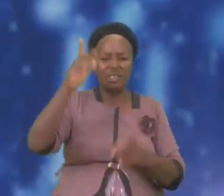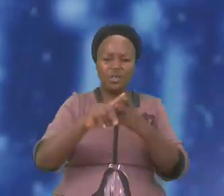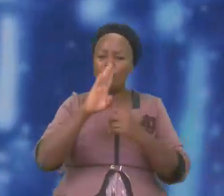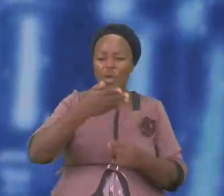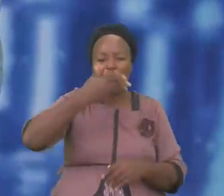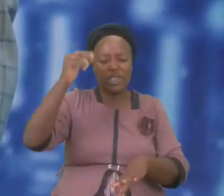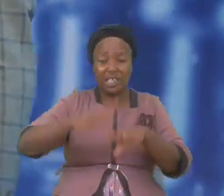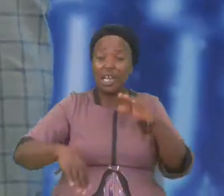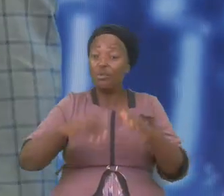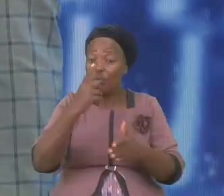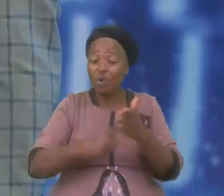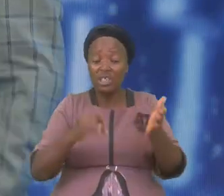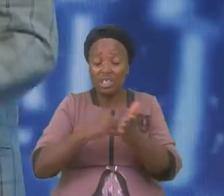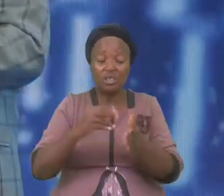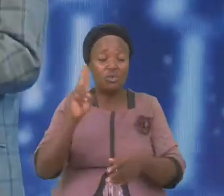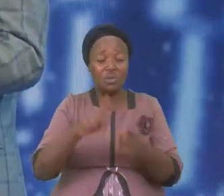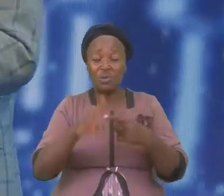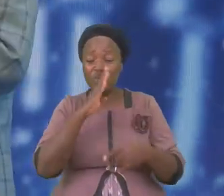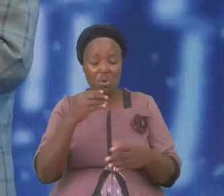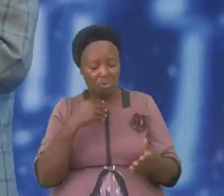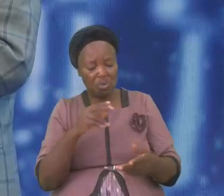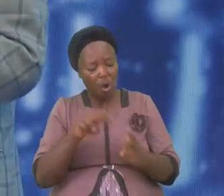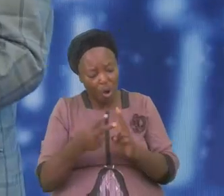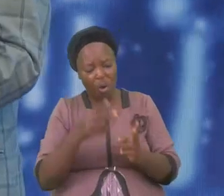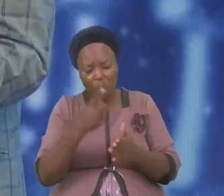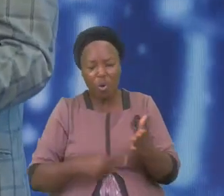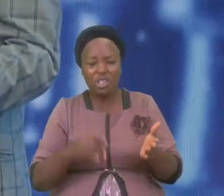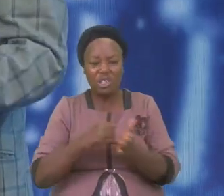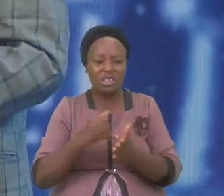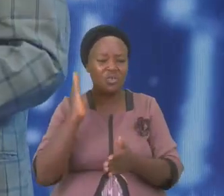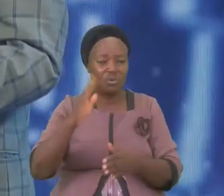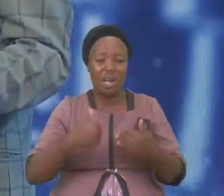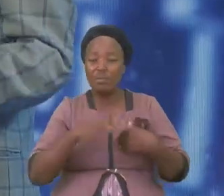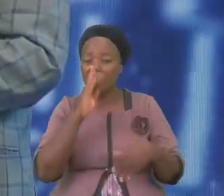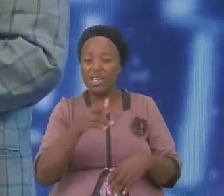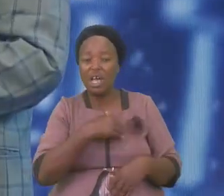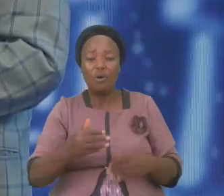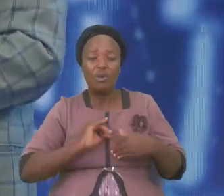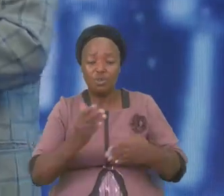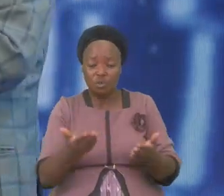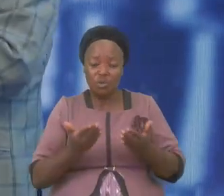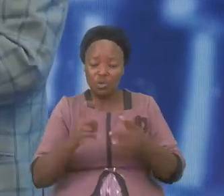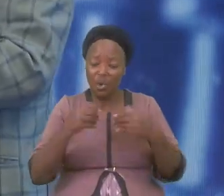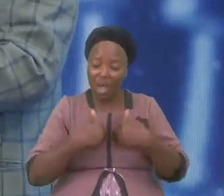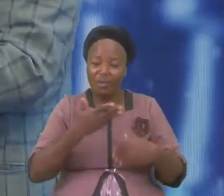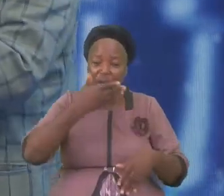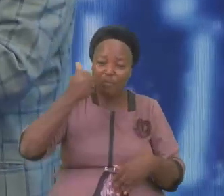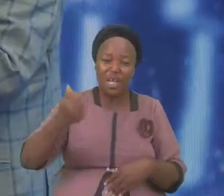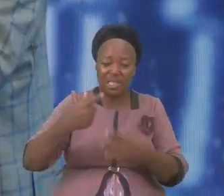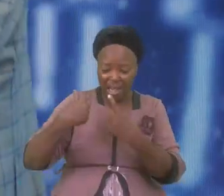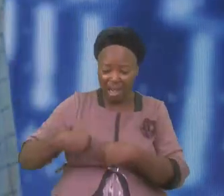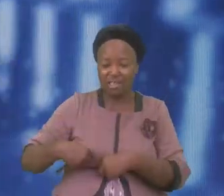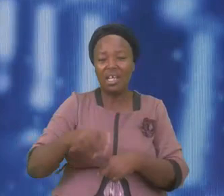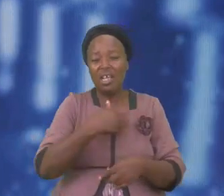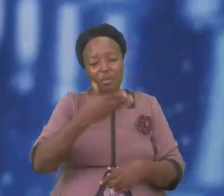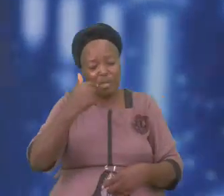a better start from today. It starts from the earth. A better life from today. It starts from the earth.